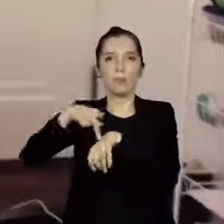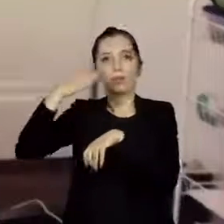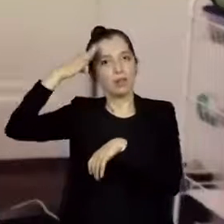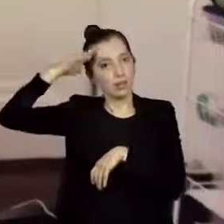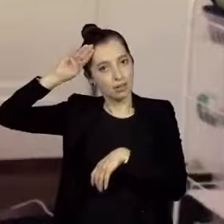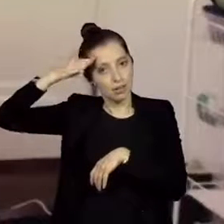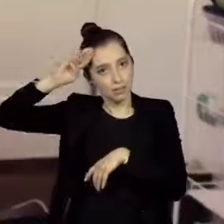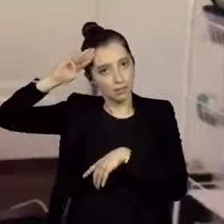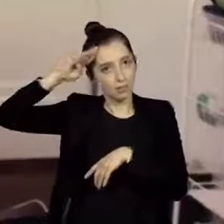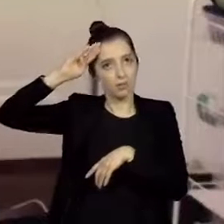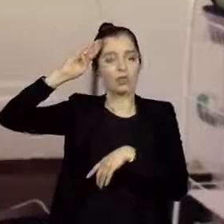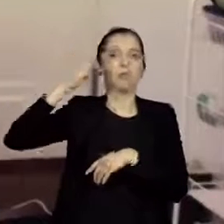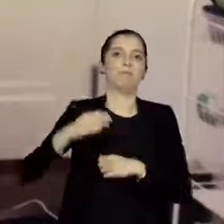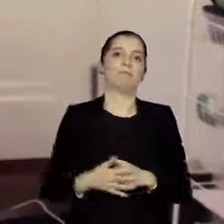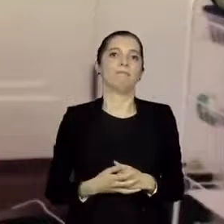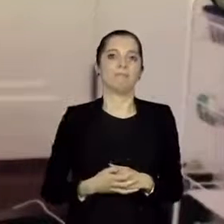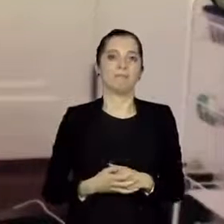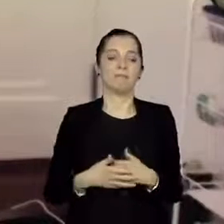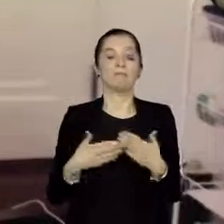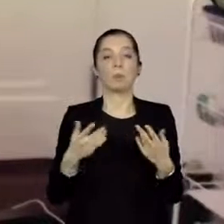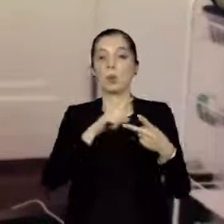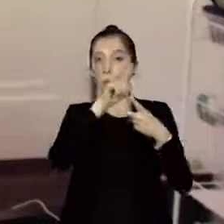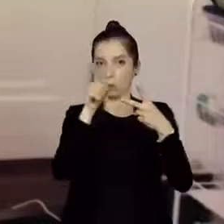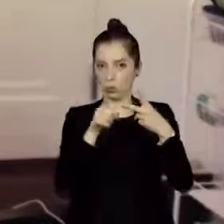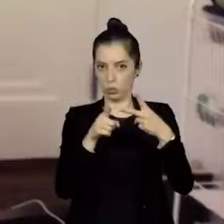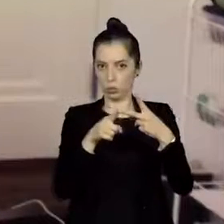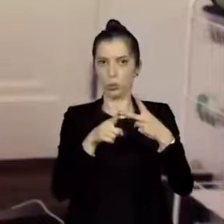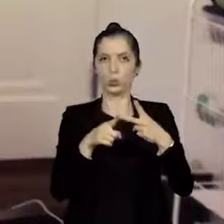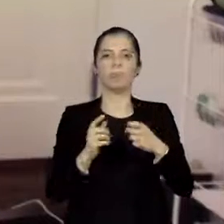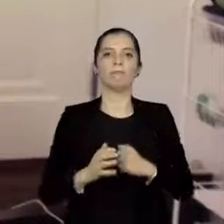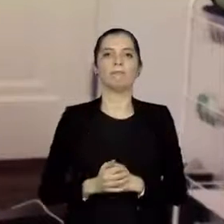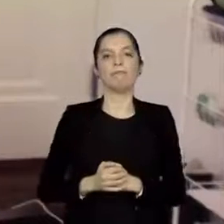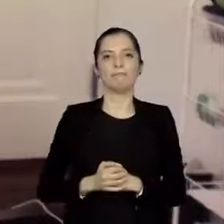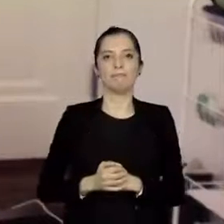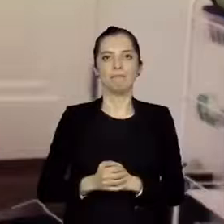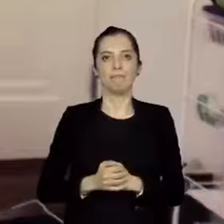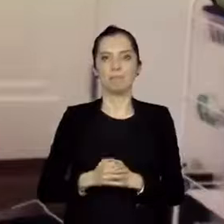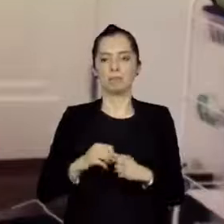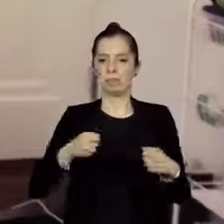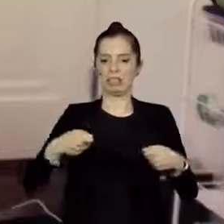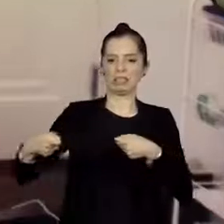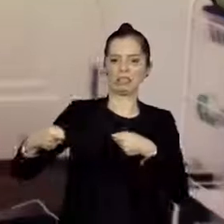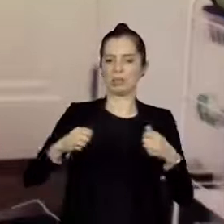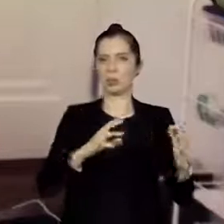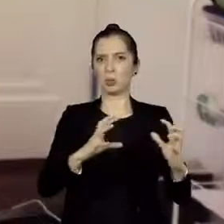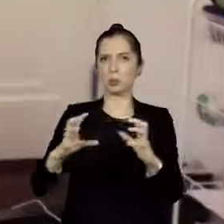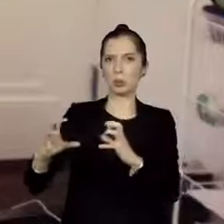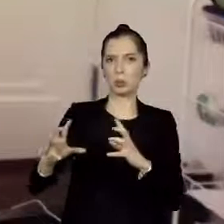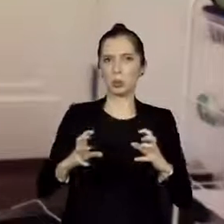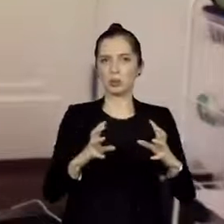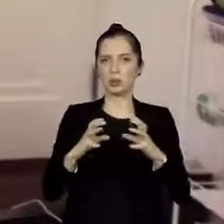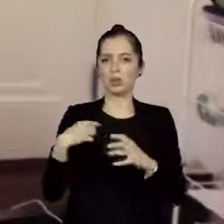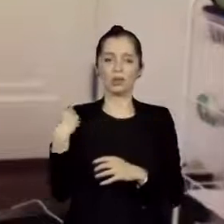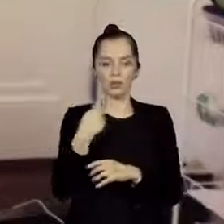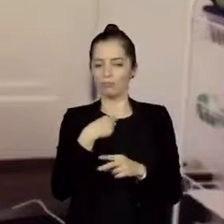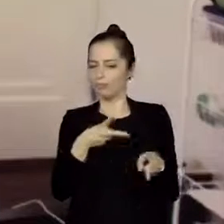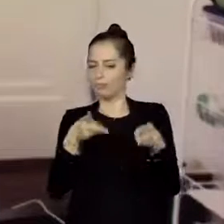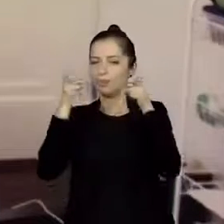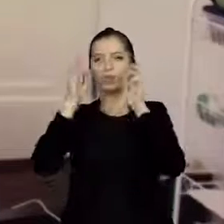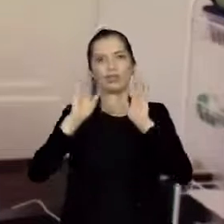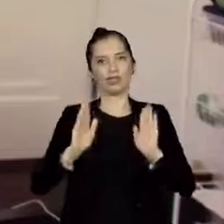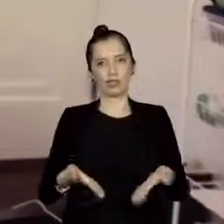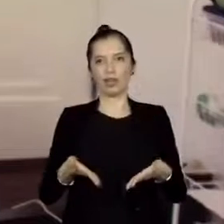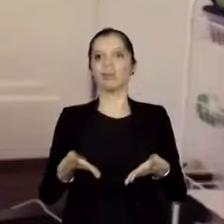applies everywhere. The second thing I would say is that this tension is something that